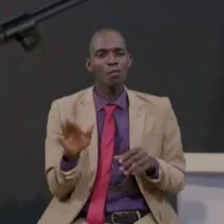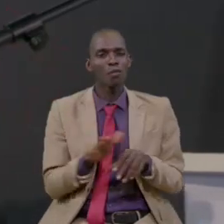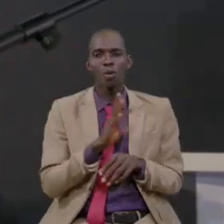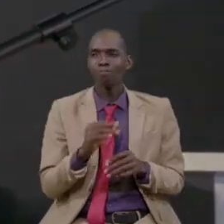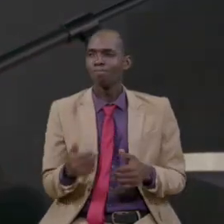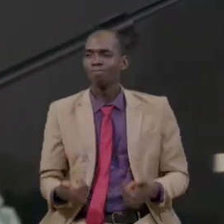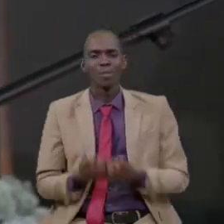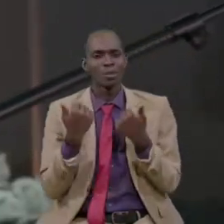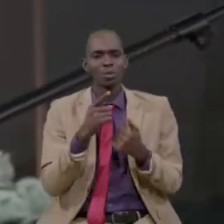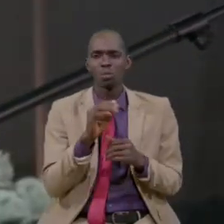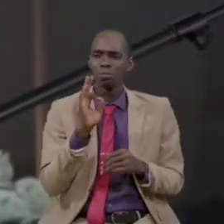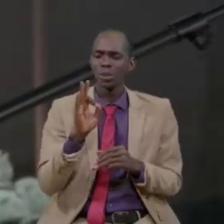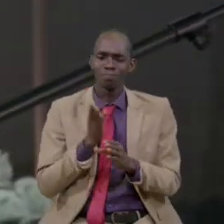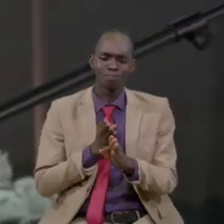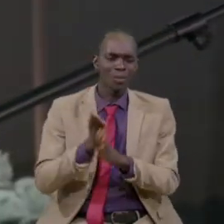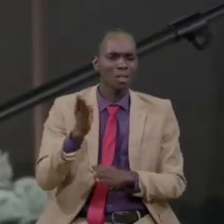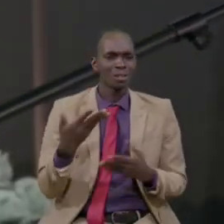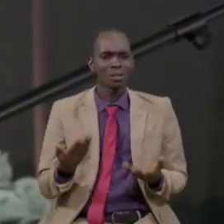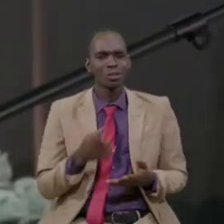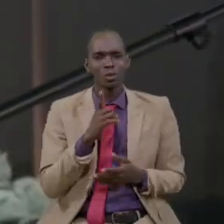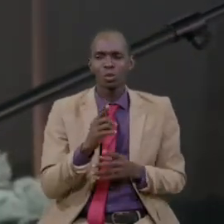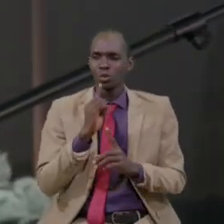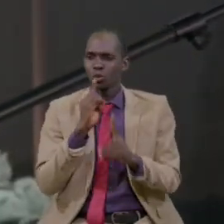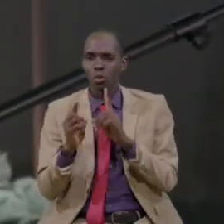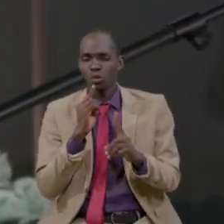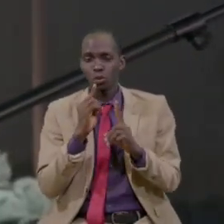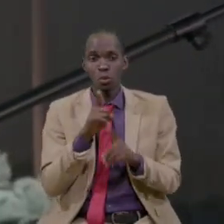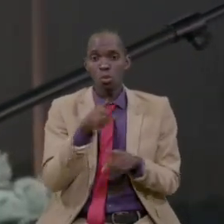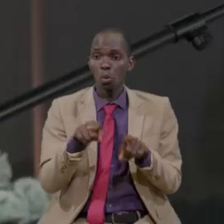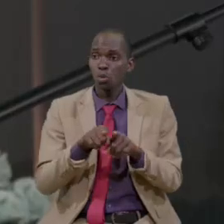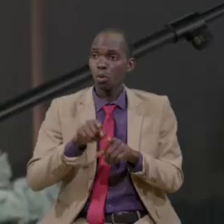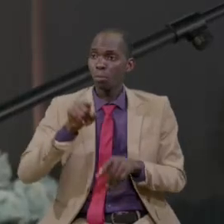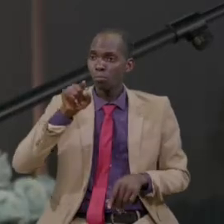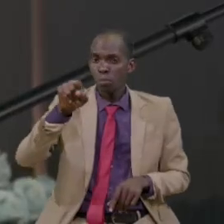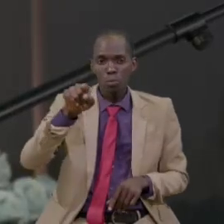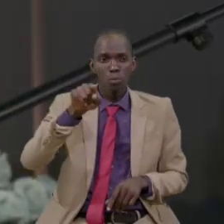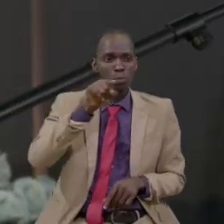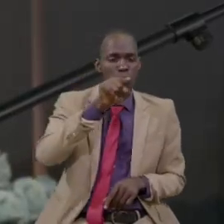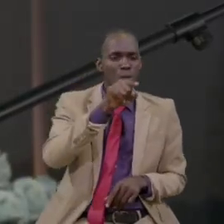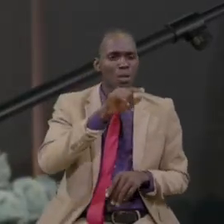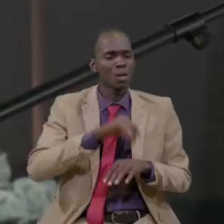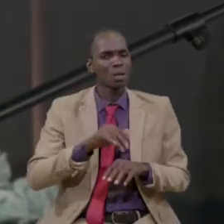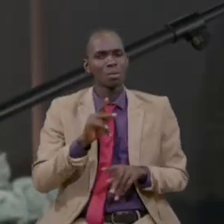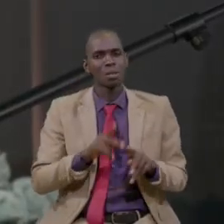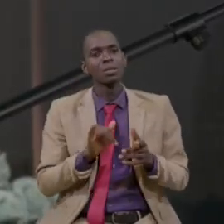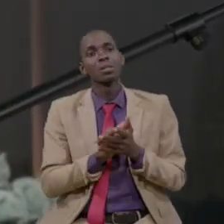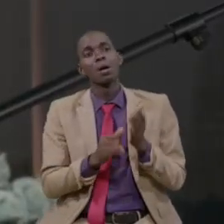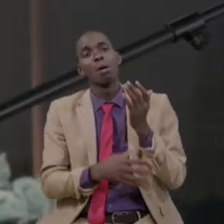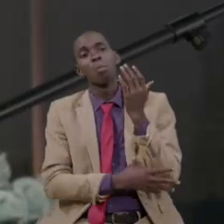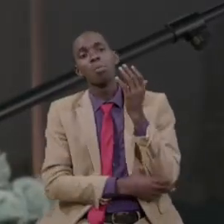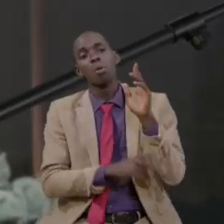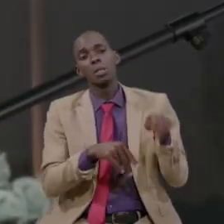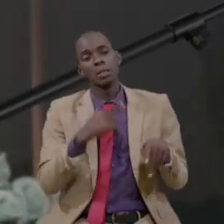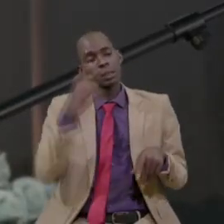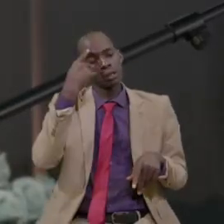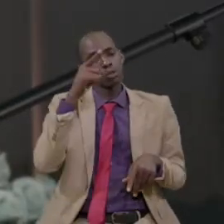You mention, and you even point at people, and that poor fellow there may think you are pointing to him. You